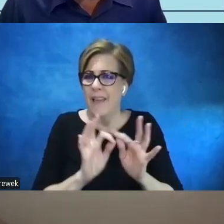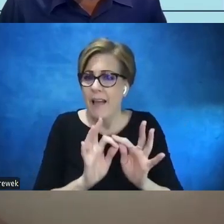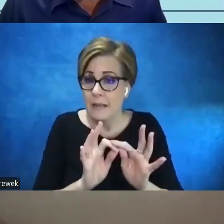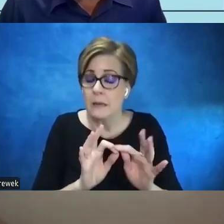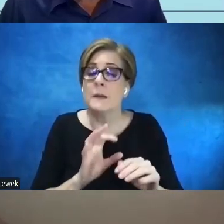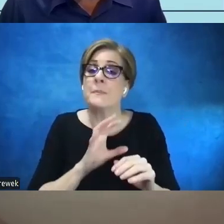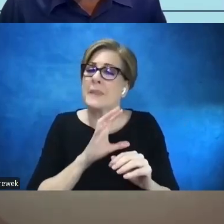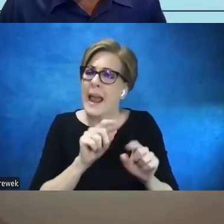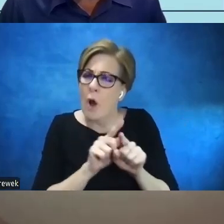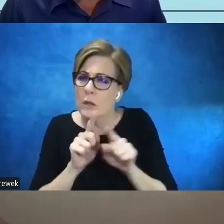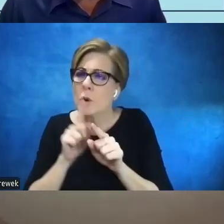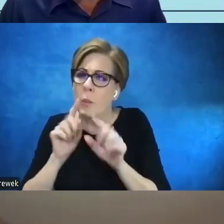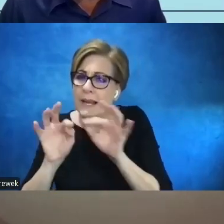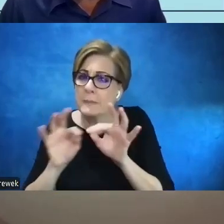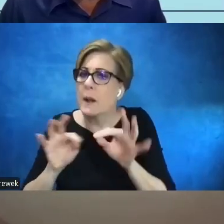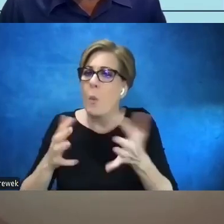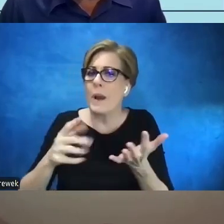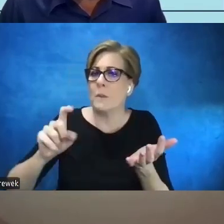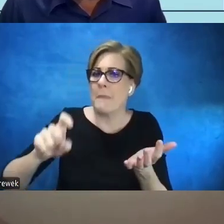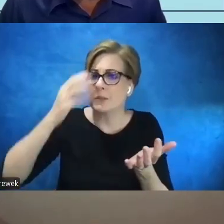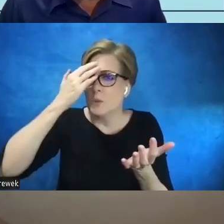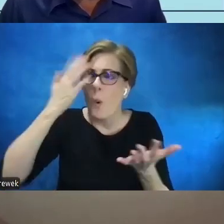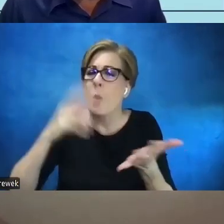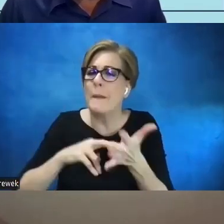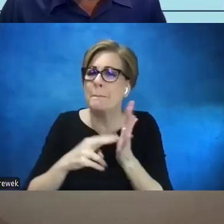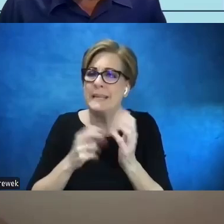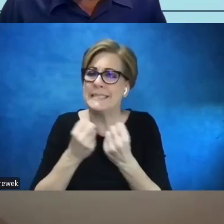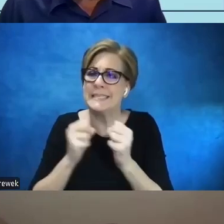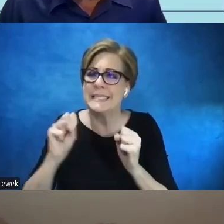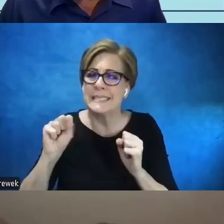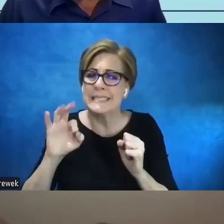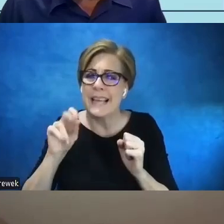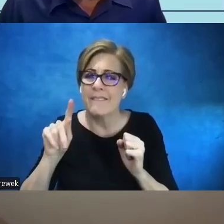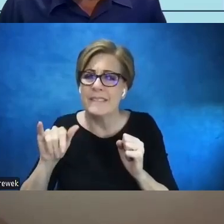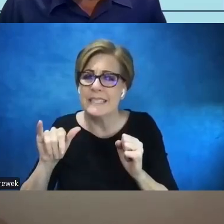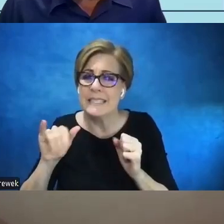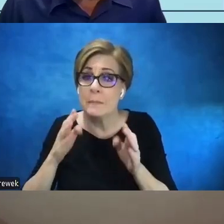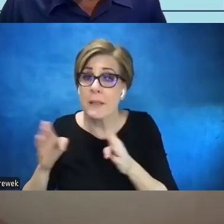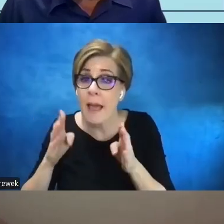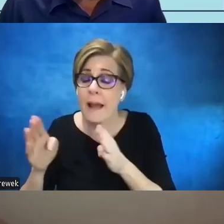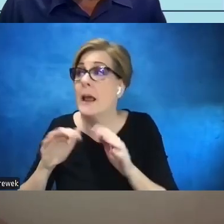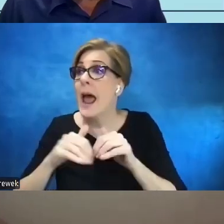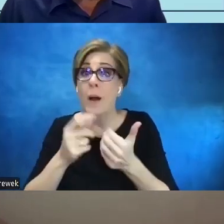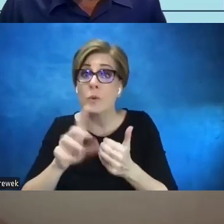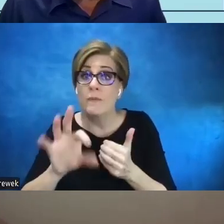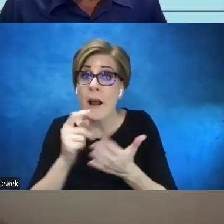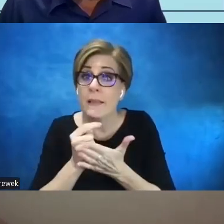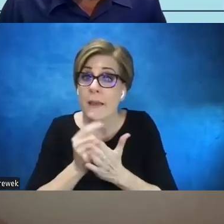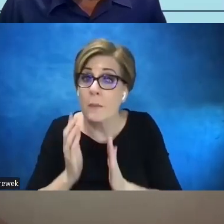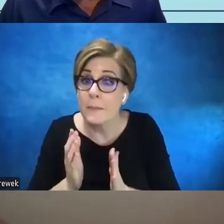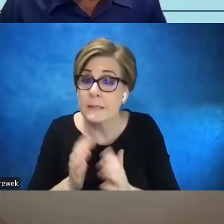into, what do you need to know? What is a safety plan? What are the best practices? How do you find a therapist? And